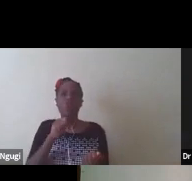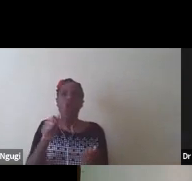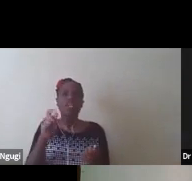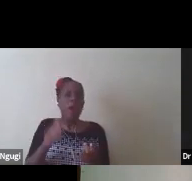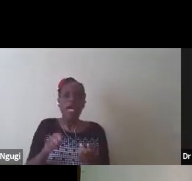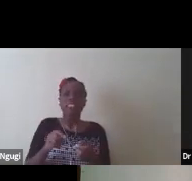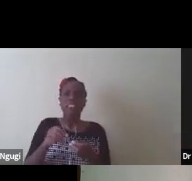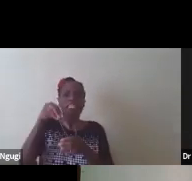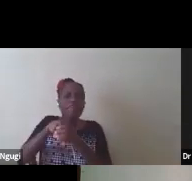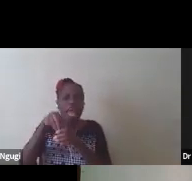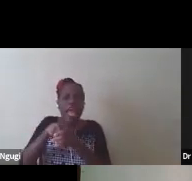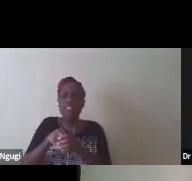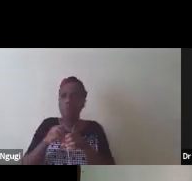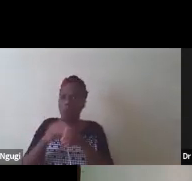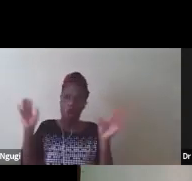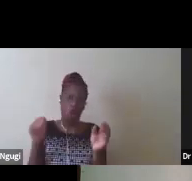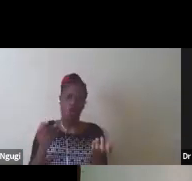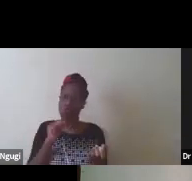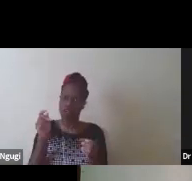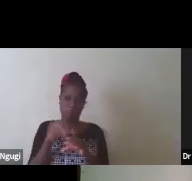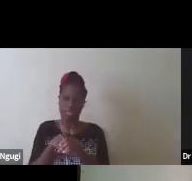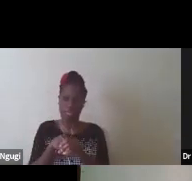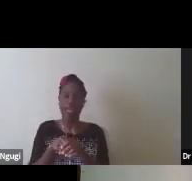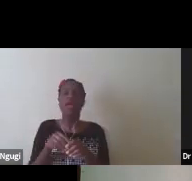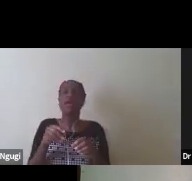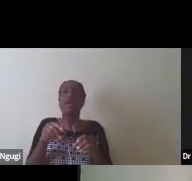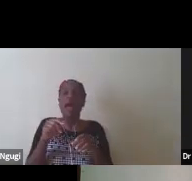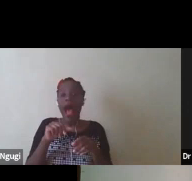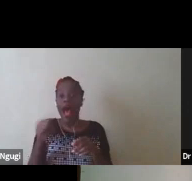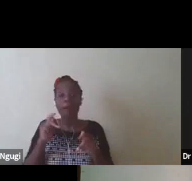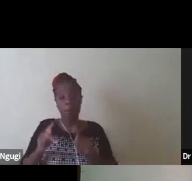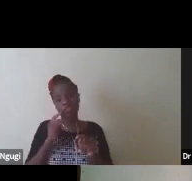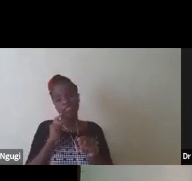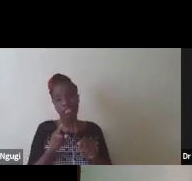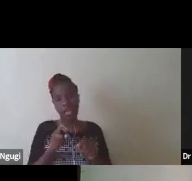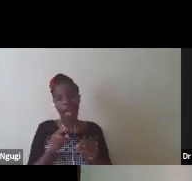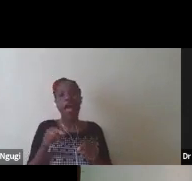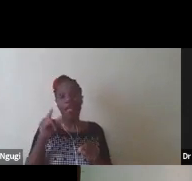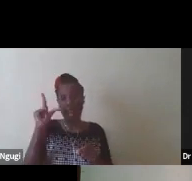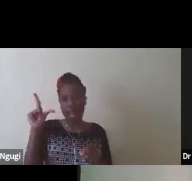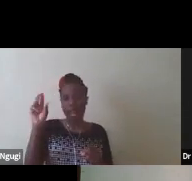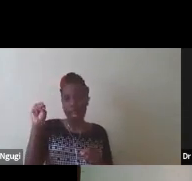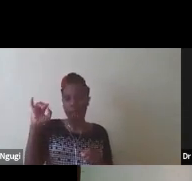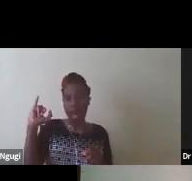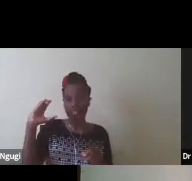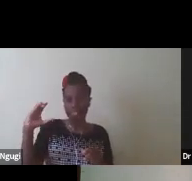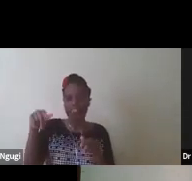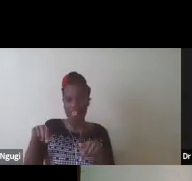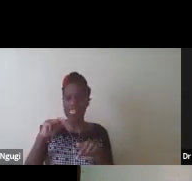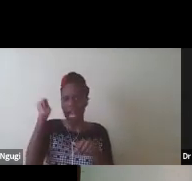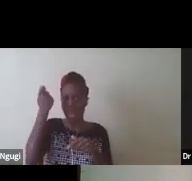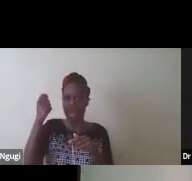say, probably because we're in a low and middle income countries, and probably in terms of resources and in terms of our systems